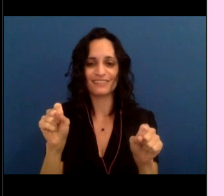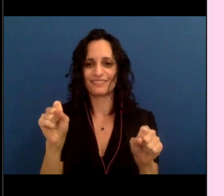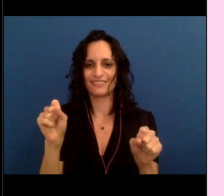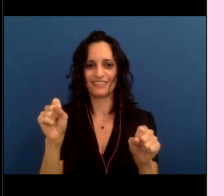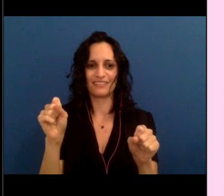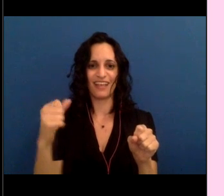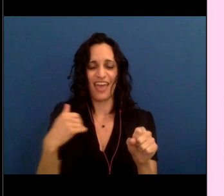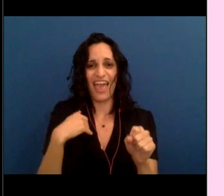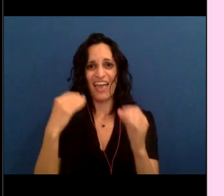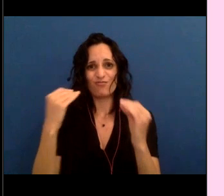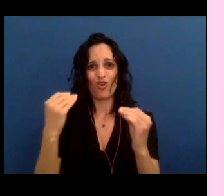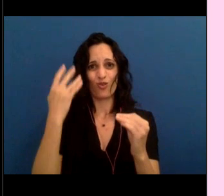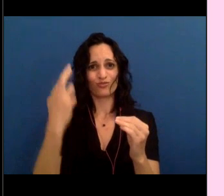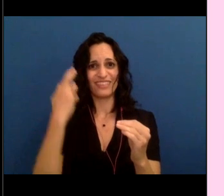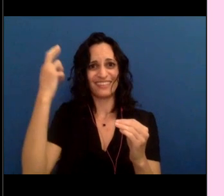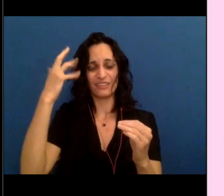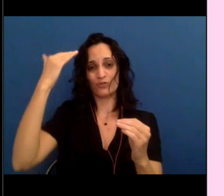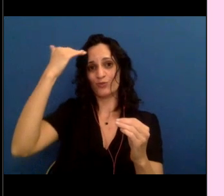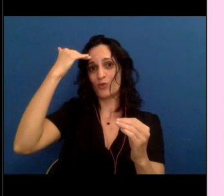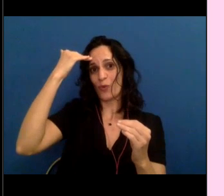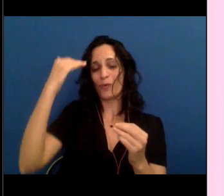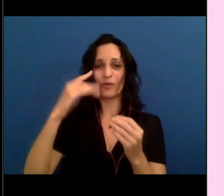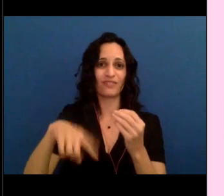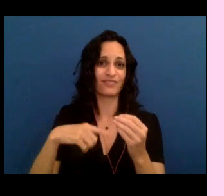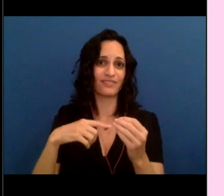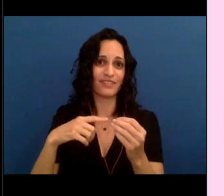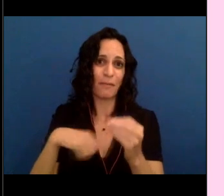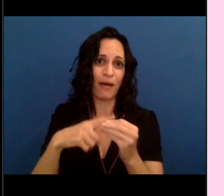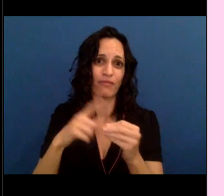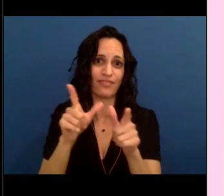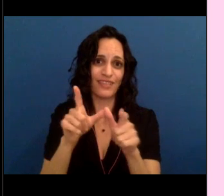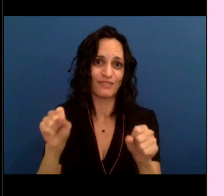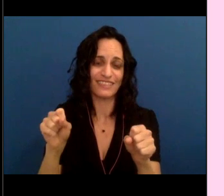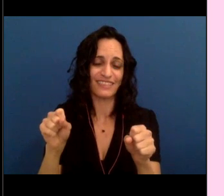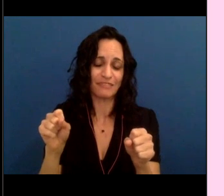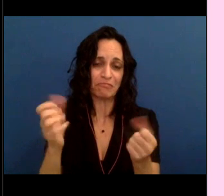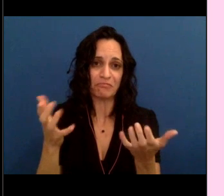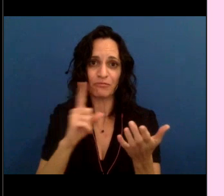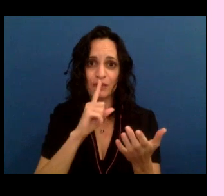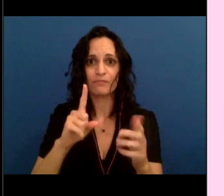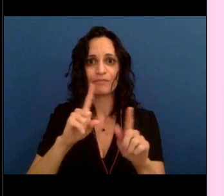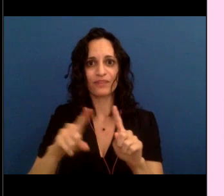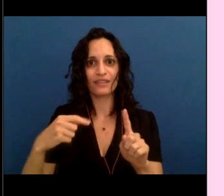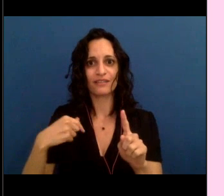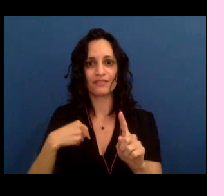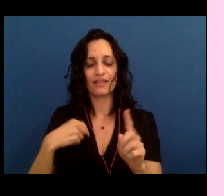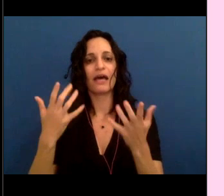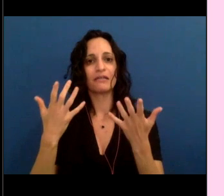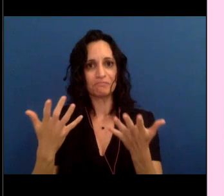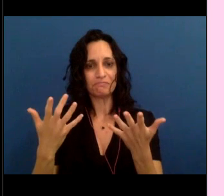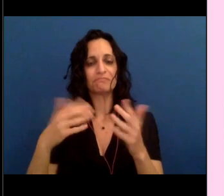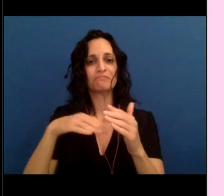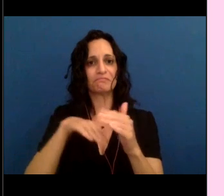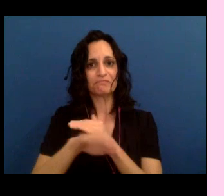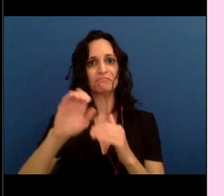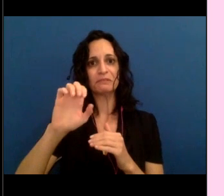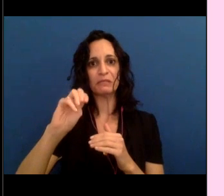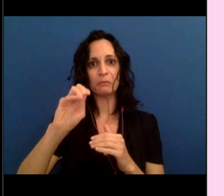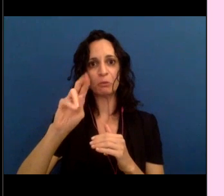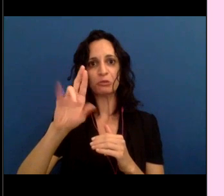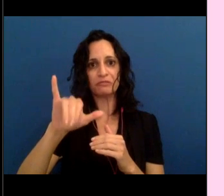to, for that matter. But I ended up matriculating into Emory, not knowing again what linguistics